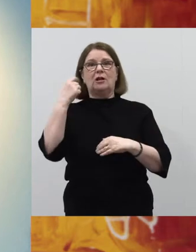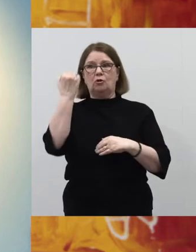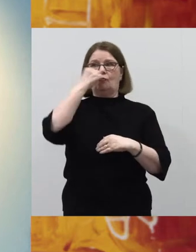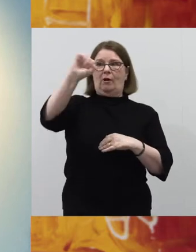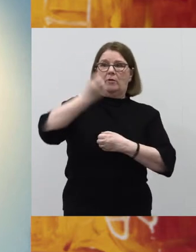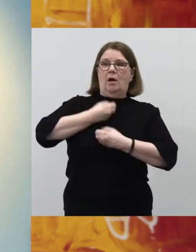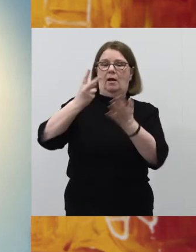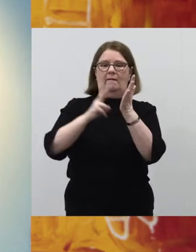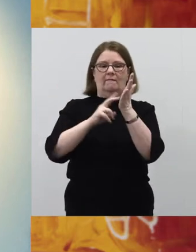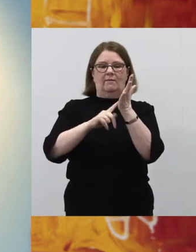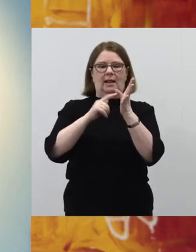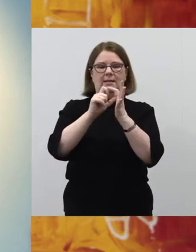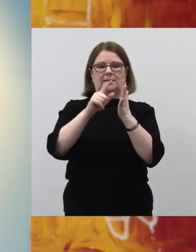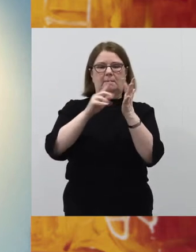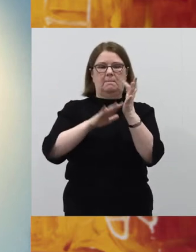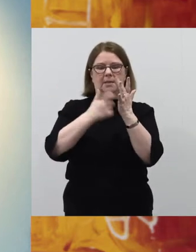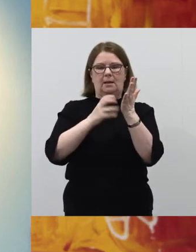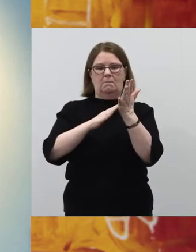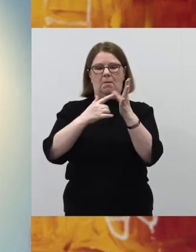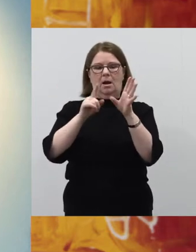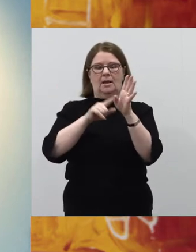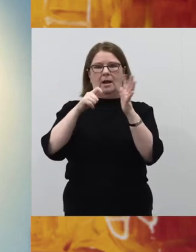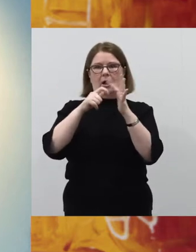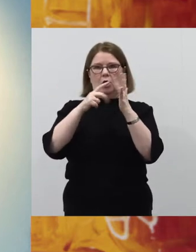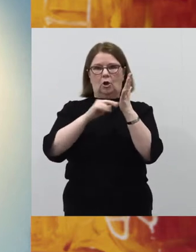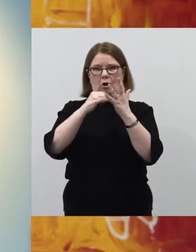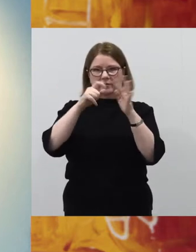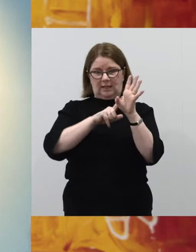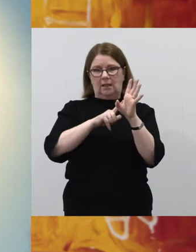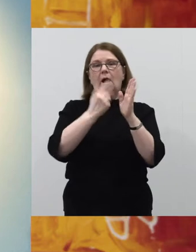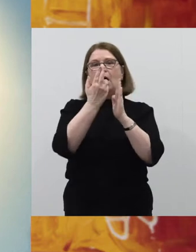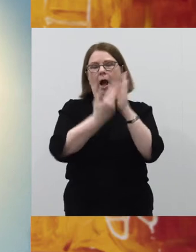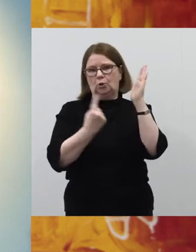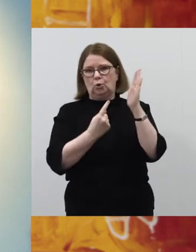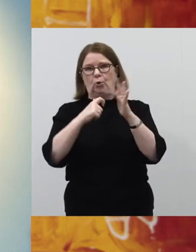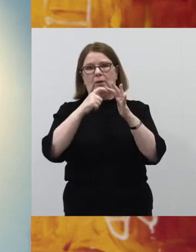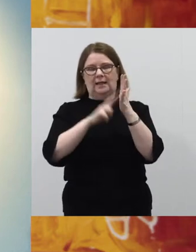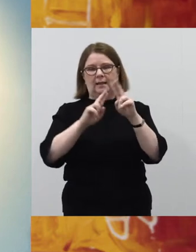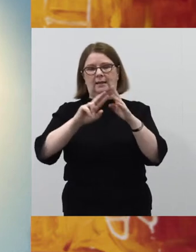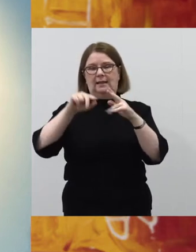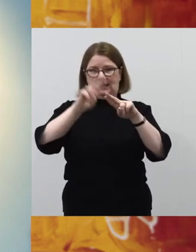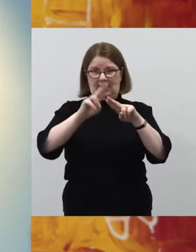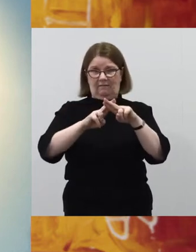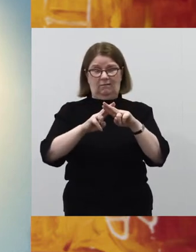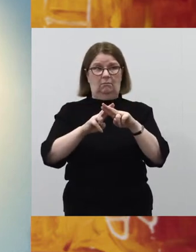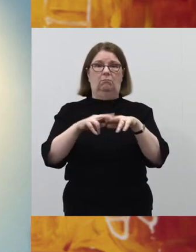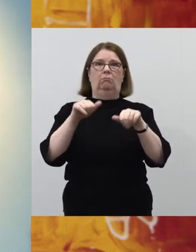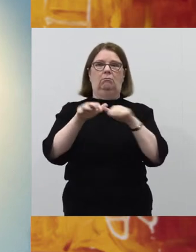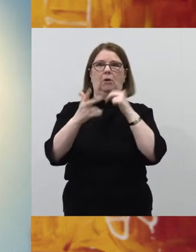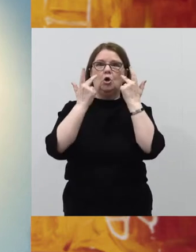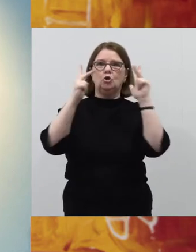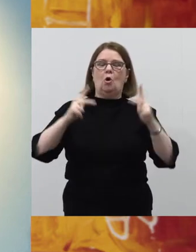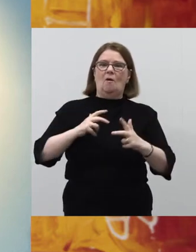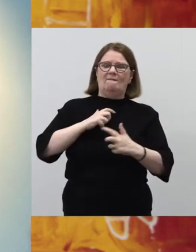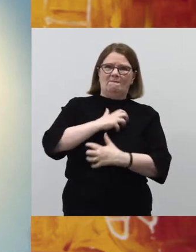issues is at the core of all artists' practice. The solitude of the studio, of a room of one's own, as Virginia Woolf described